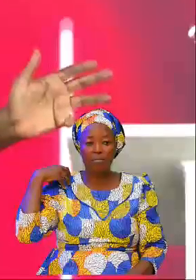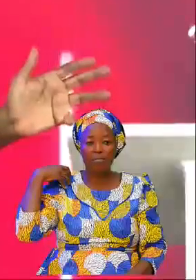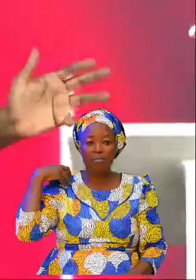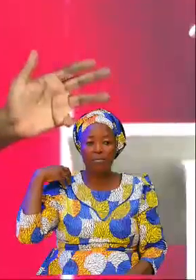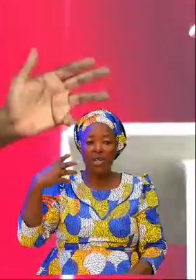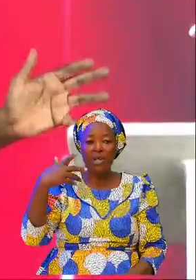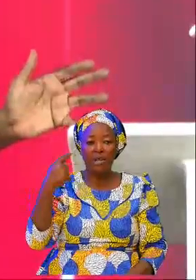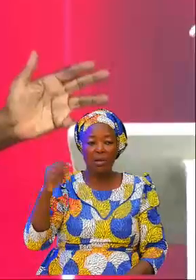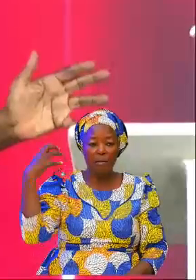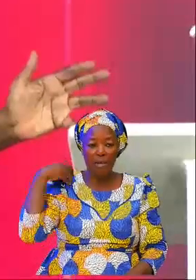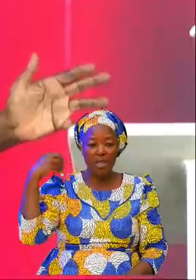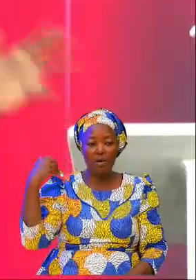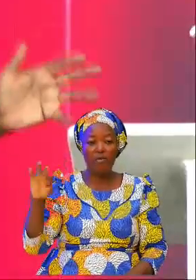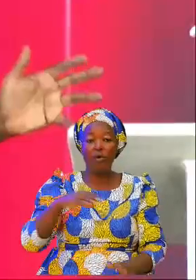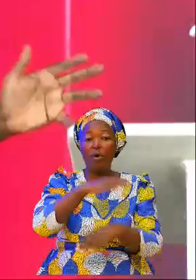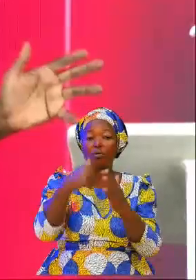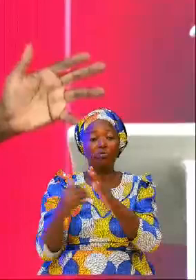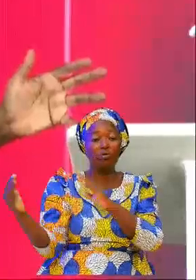Savior,